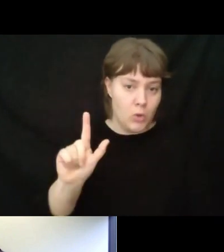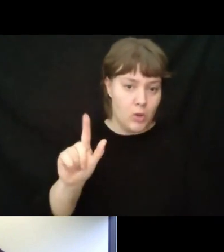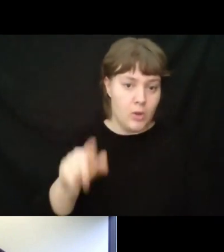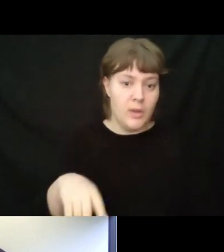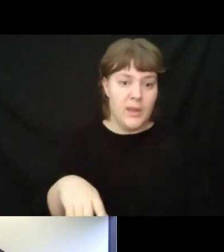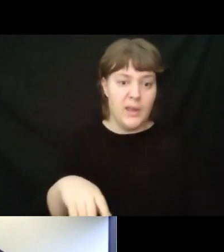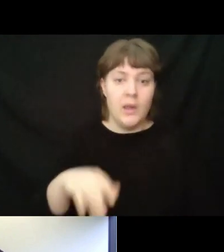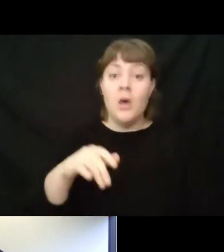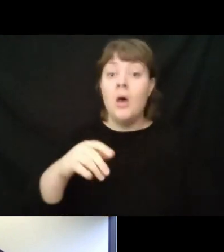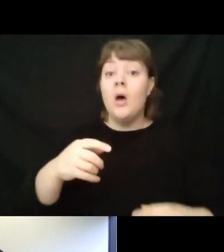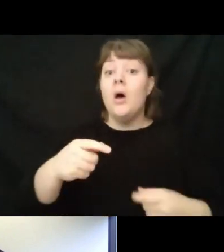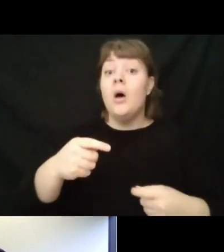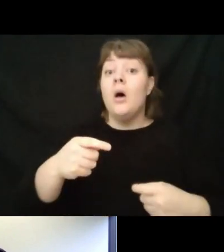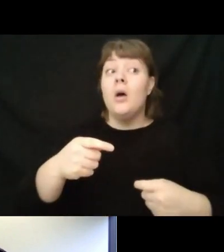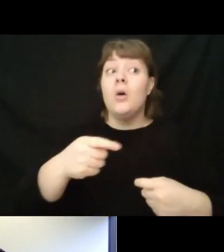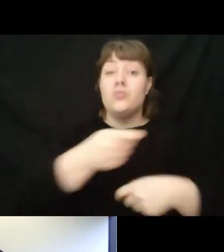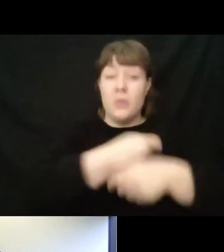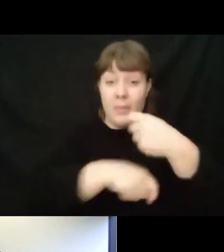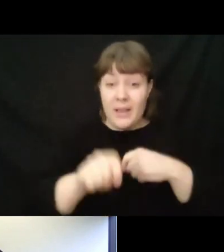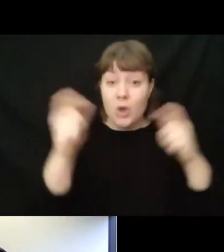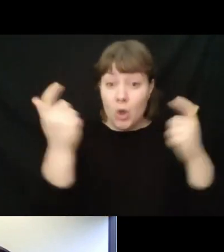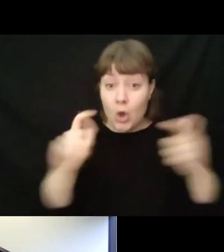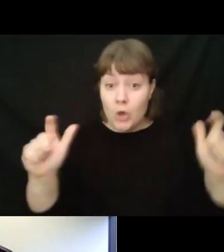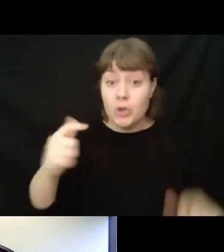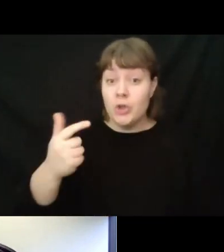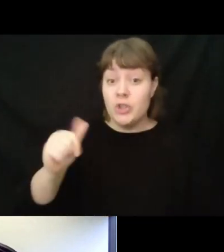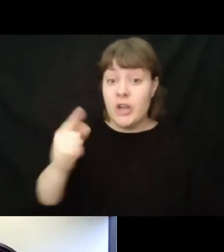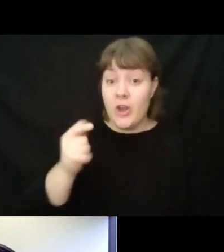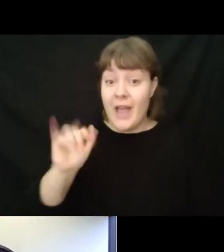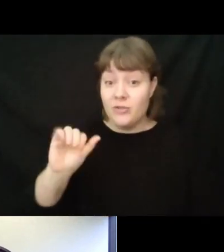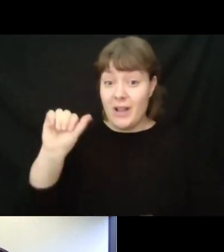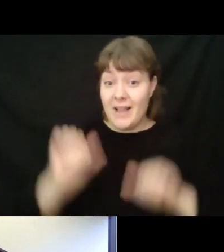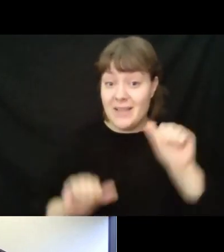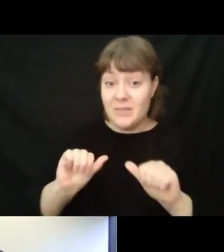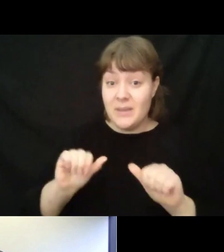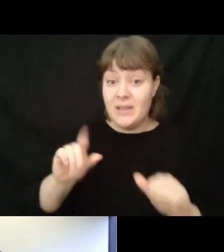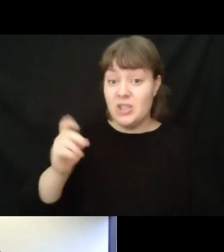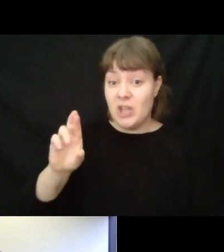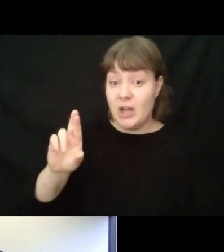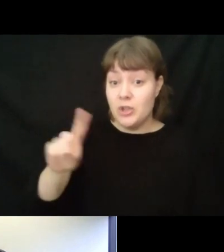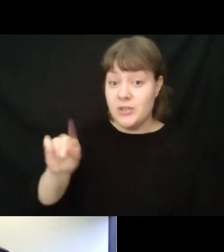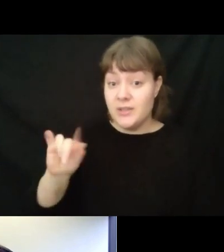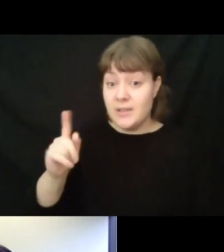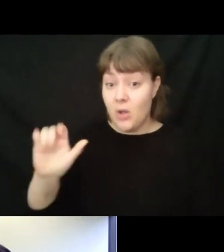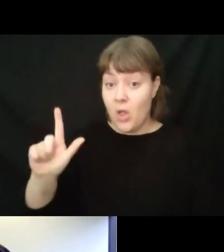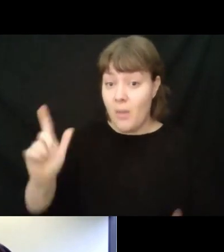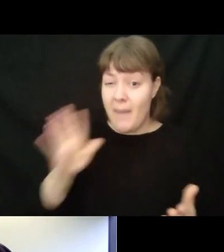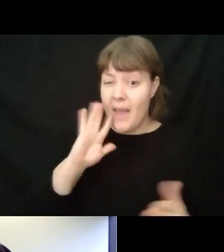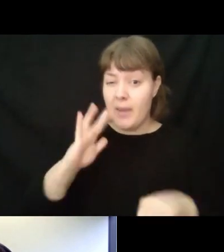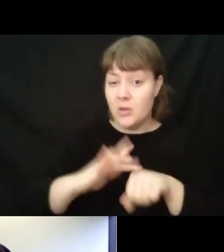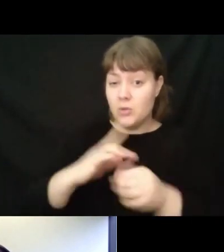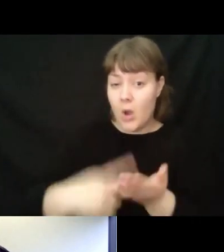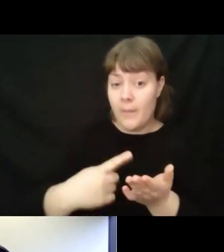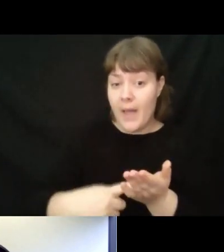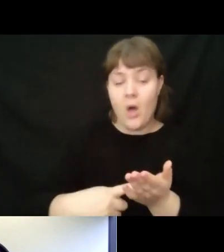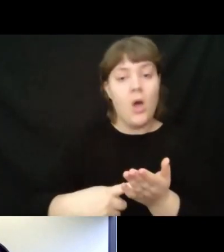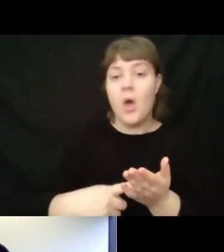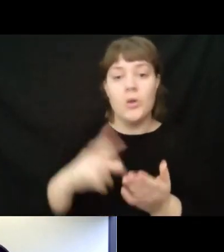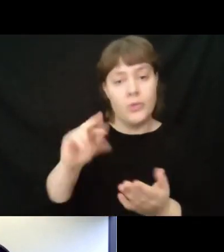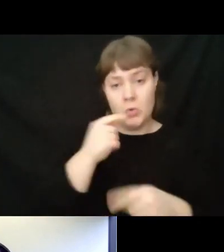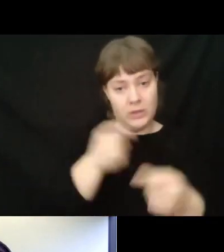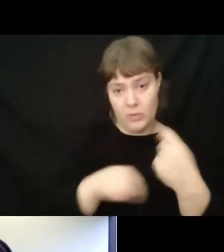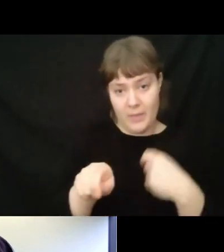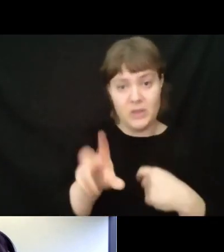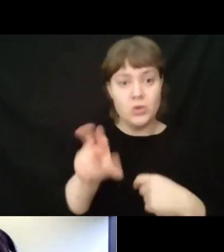the place of the larger geriatric assessments that Dr. Zittel may talk about. Those are very